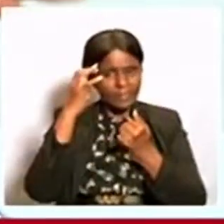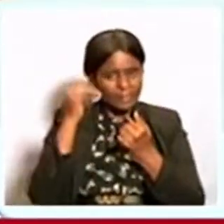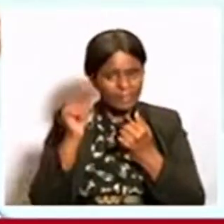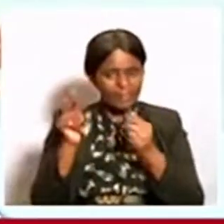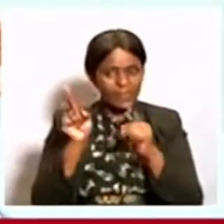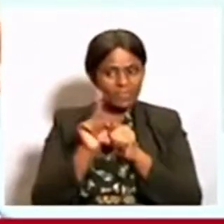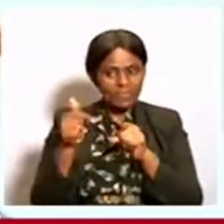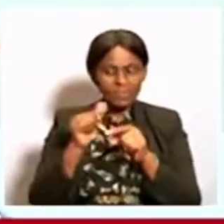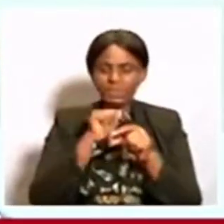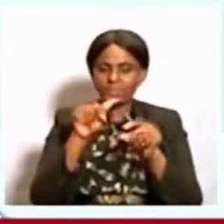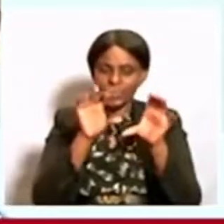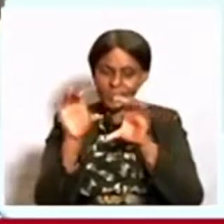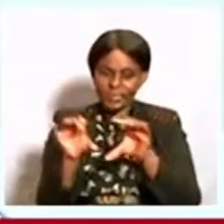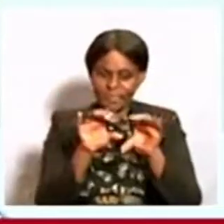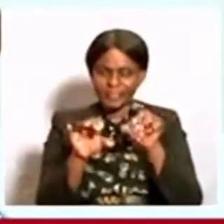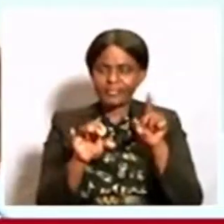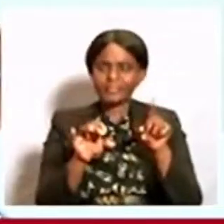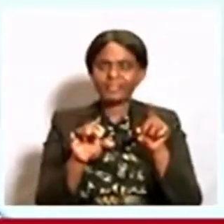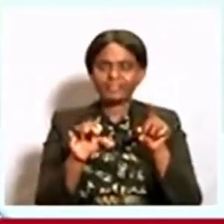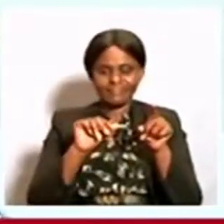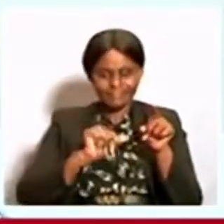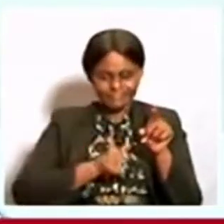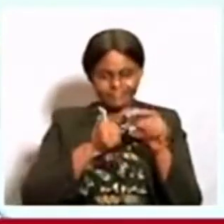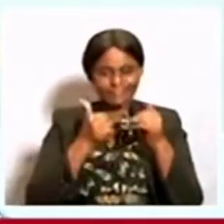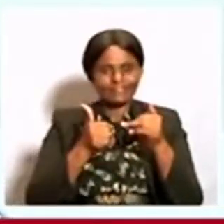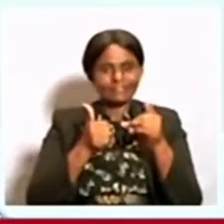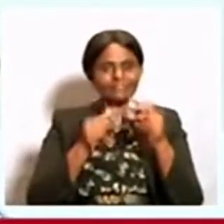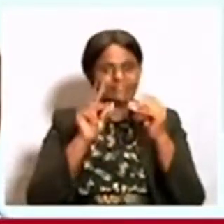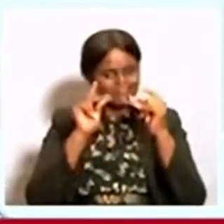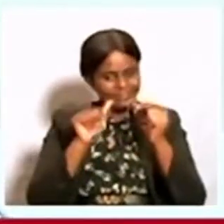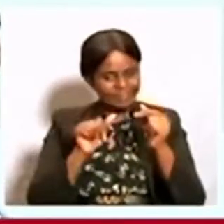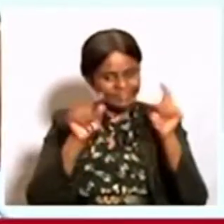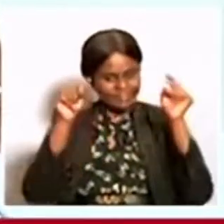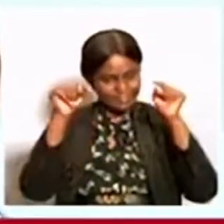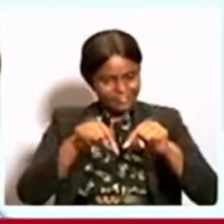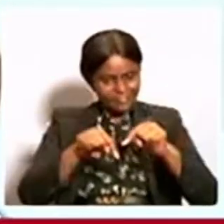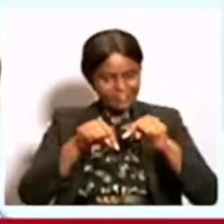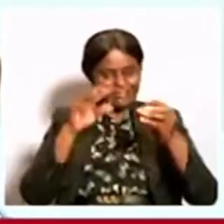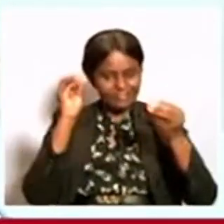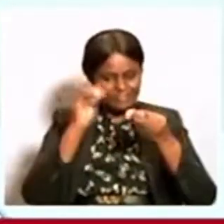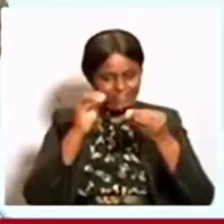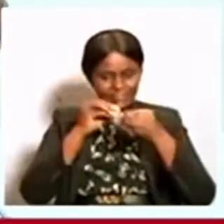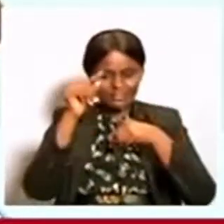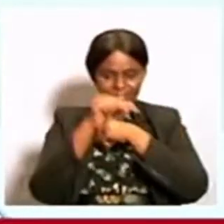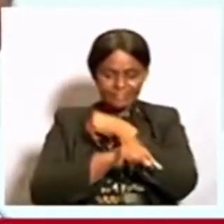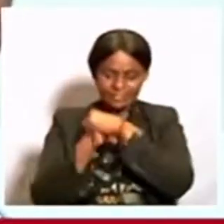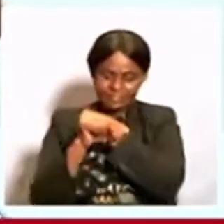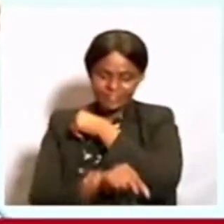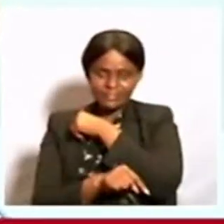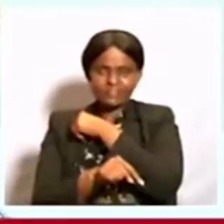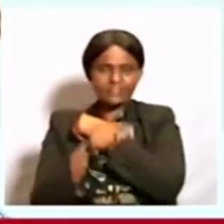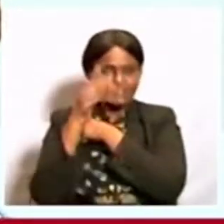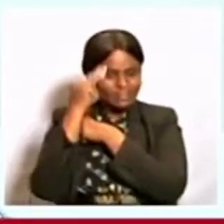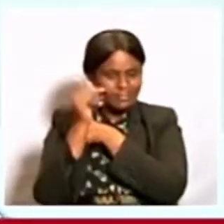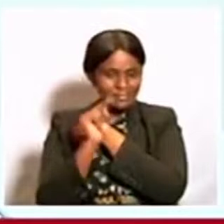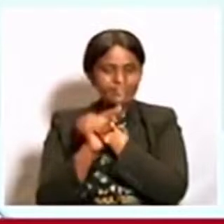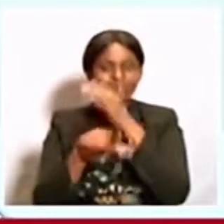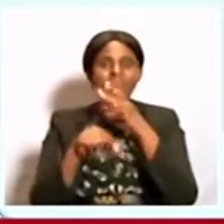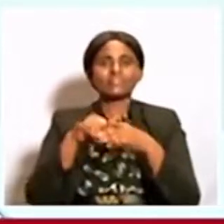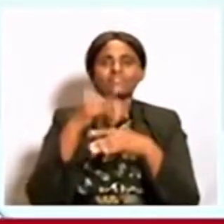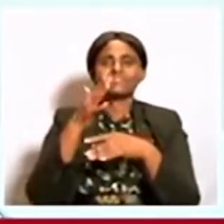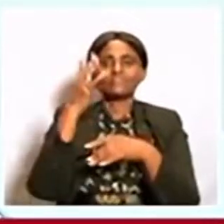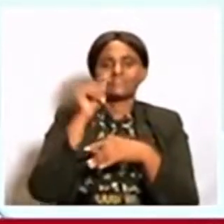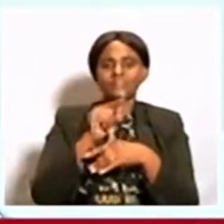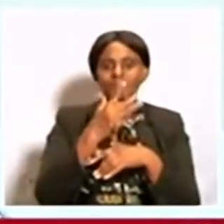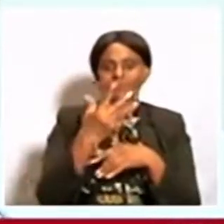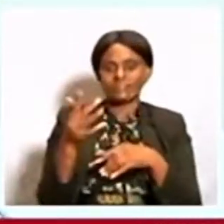And when they don't do that, then we go down and dig more deeper to find out why that thing could